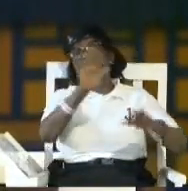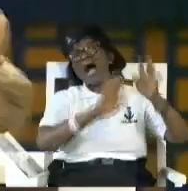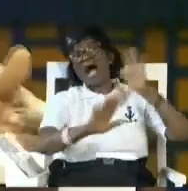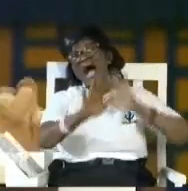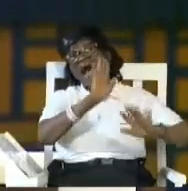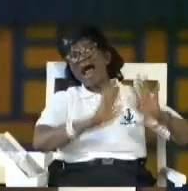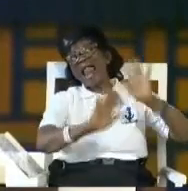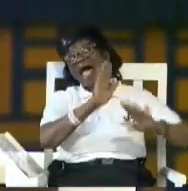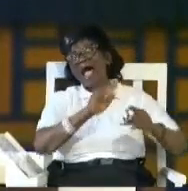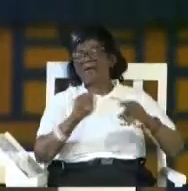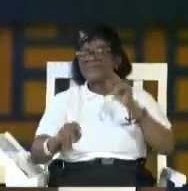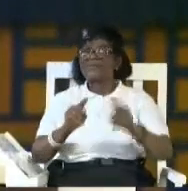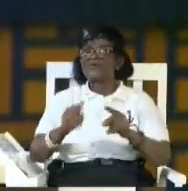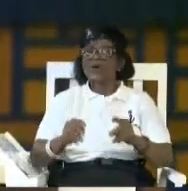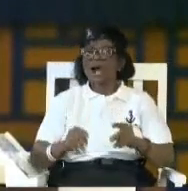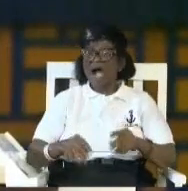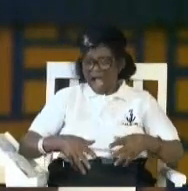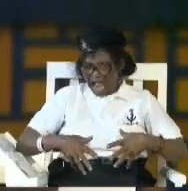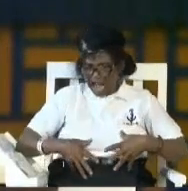annoyed him again.